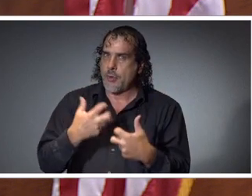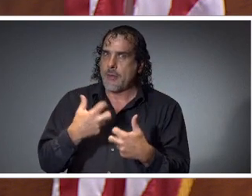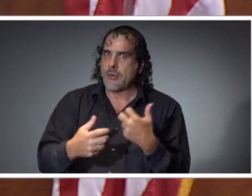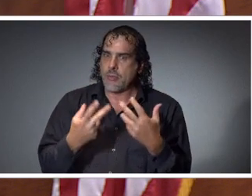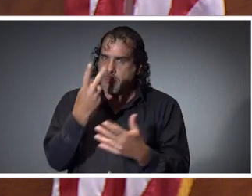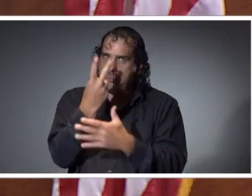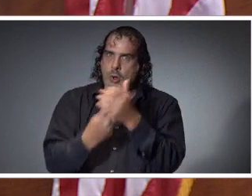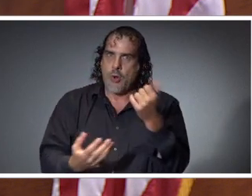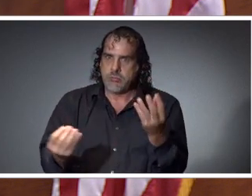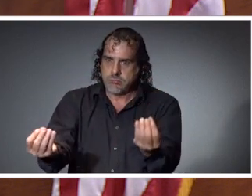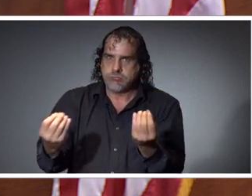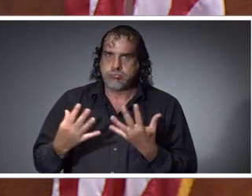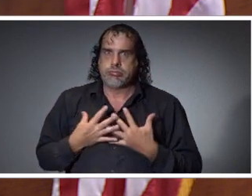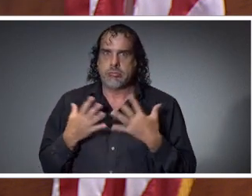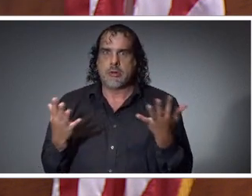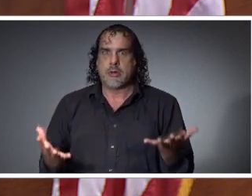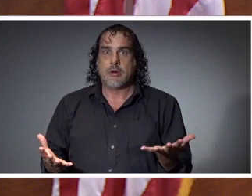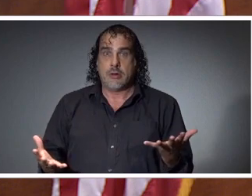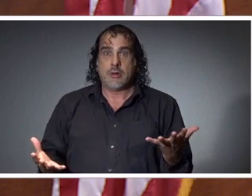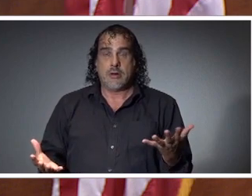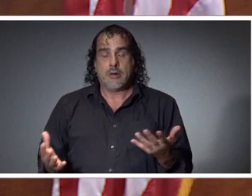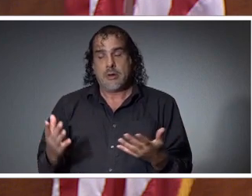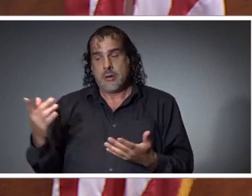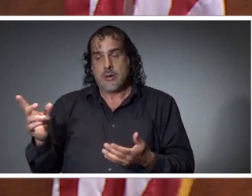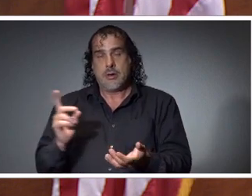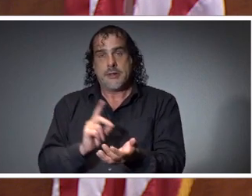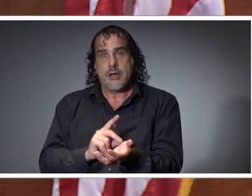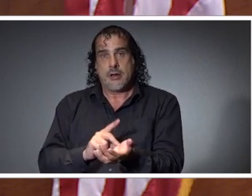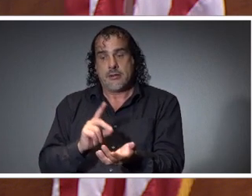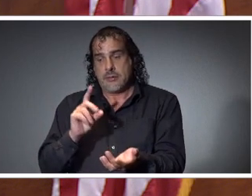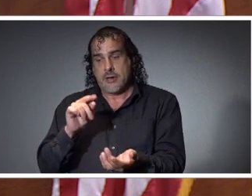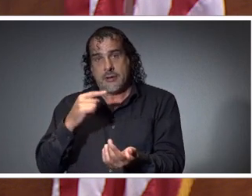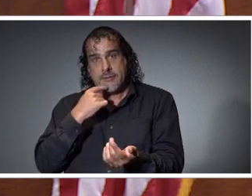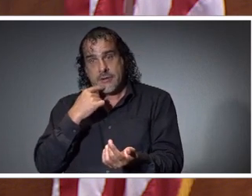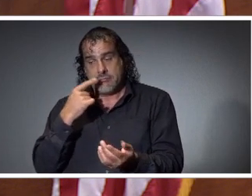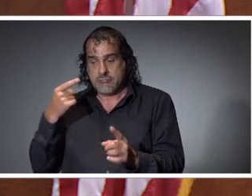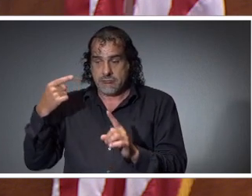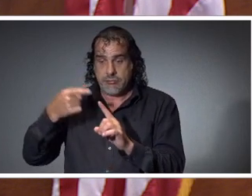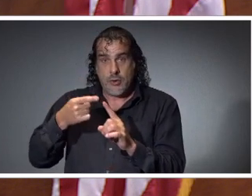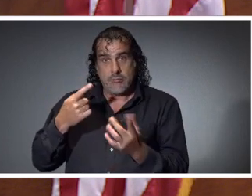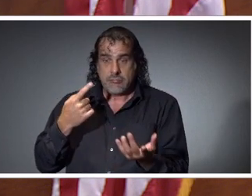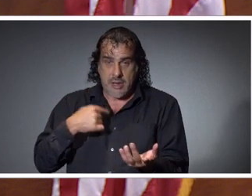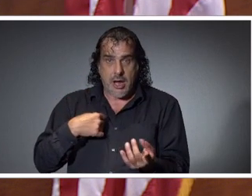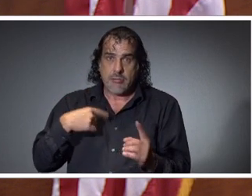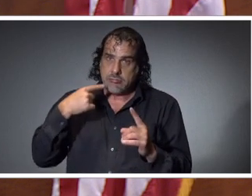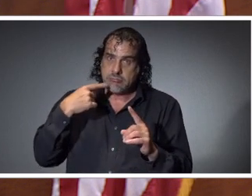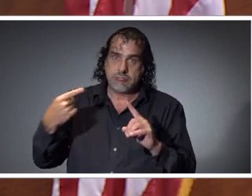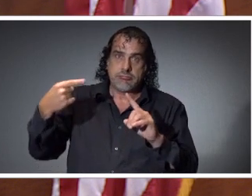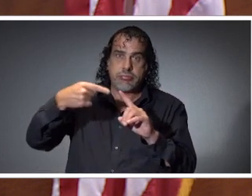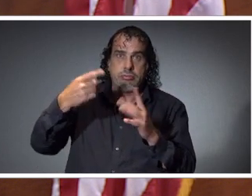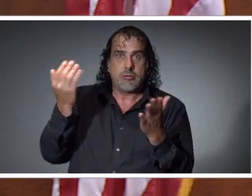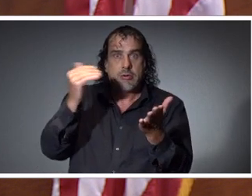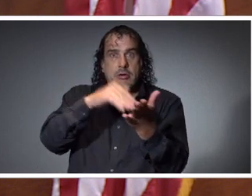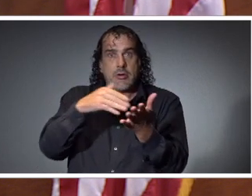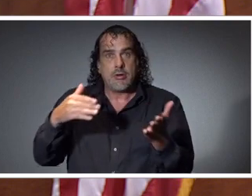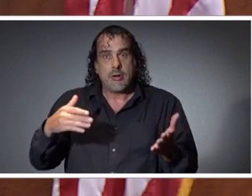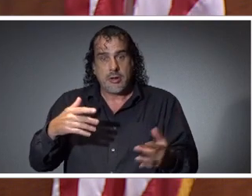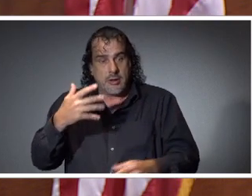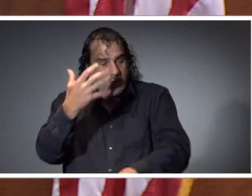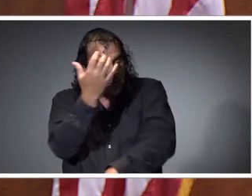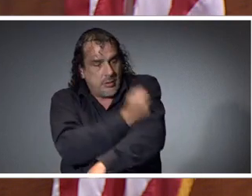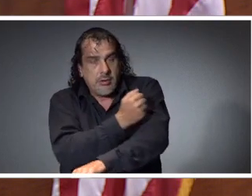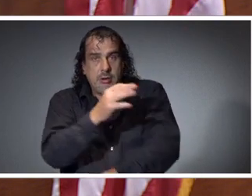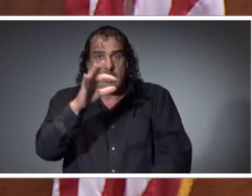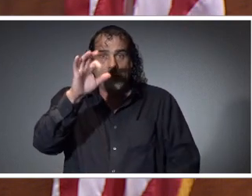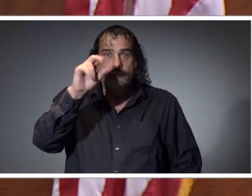with that? Number one, Dr. Dobbs made this point a couple days ago. I'll make it again. If you can get the flu shot, get